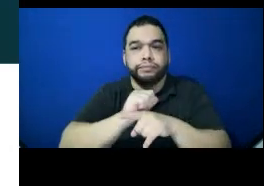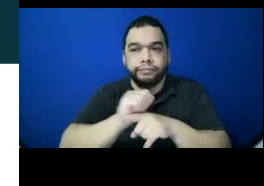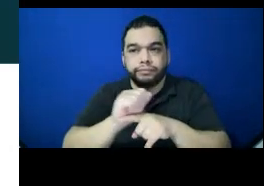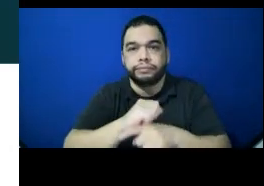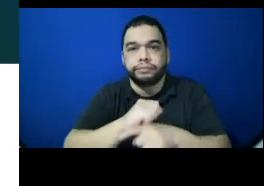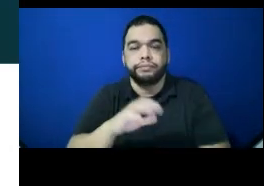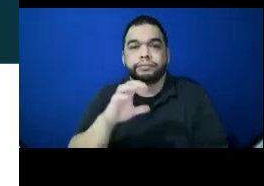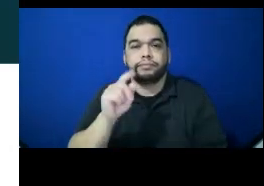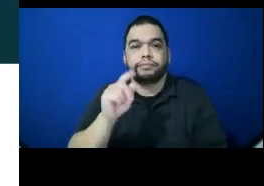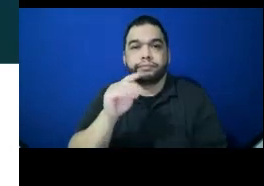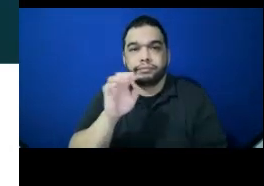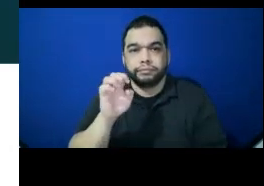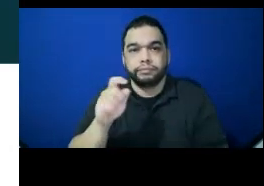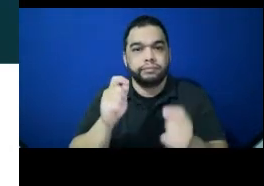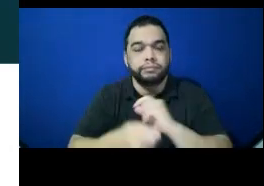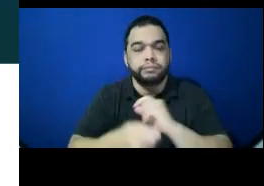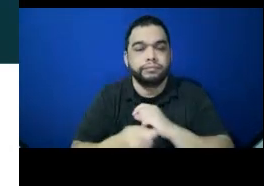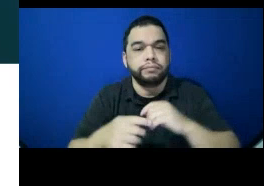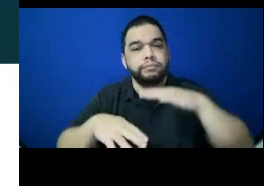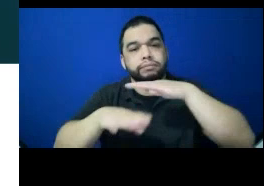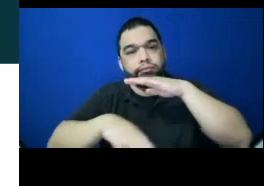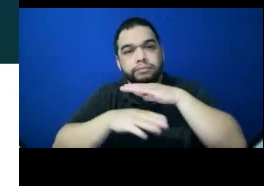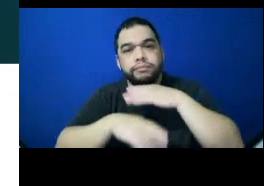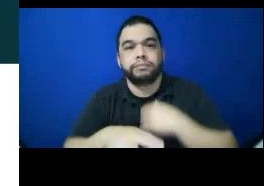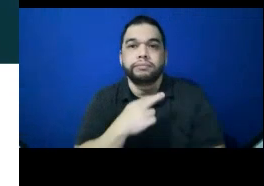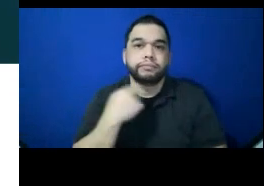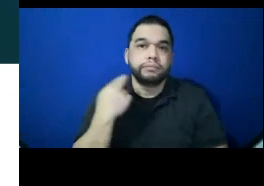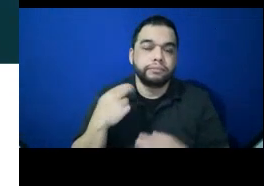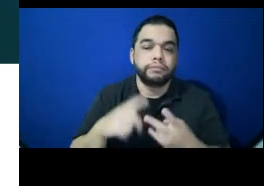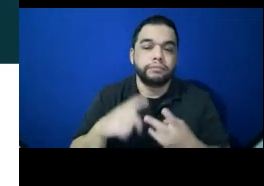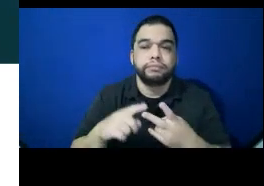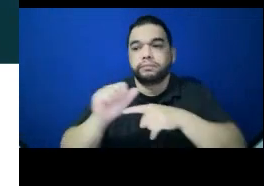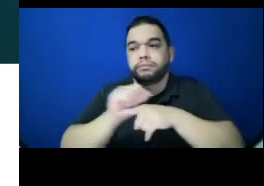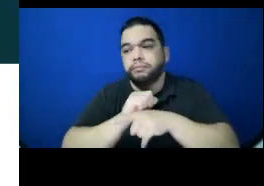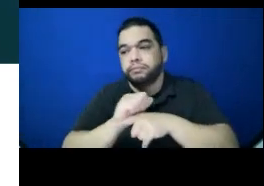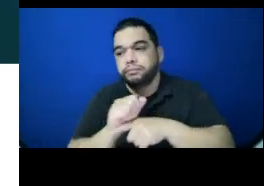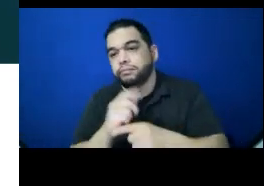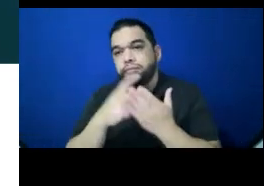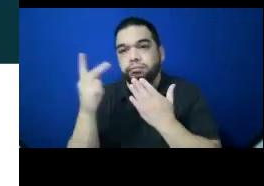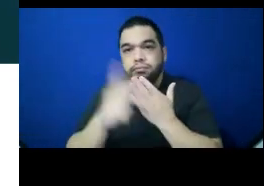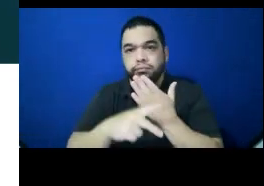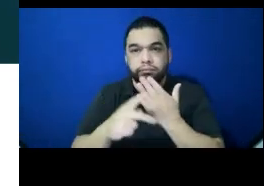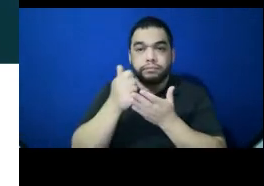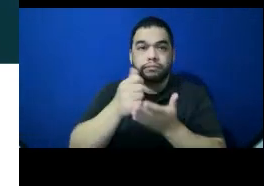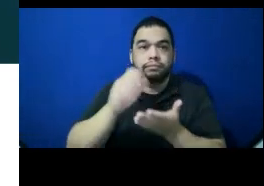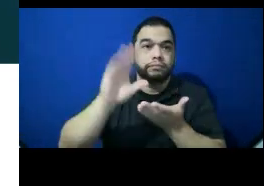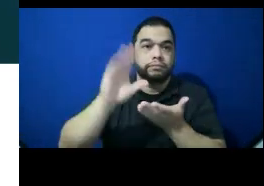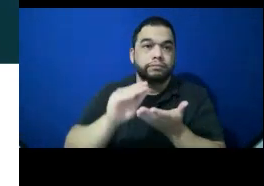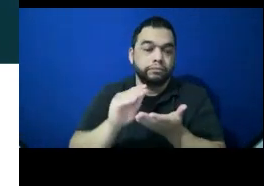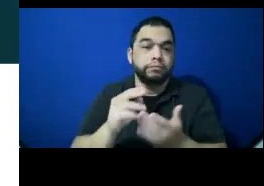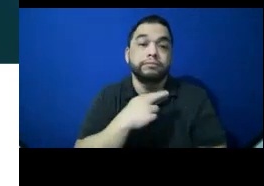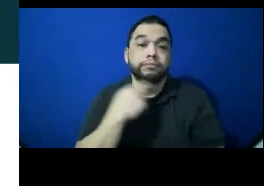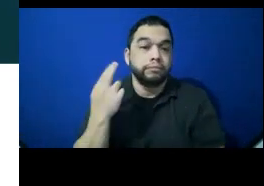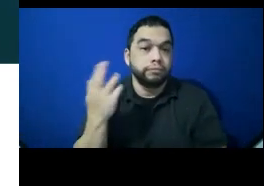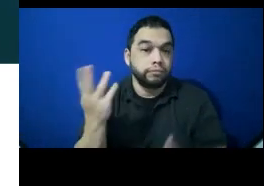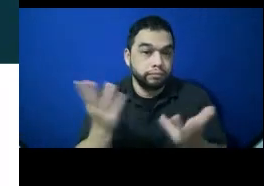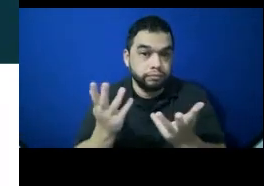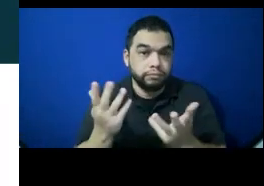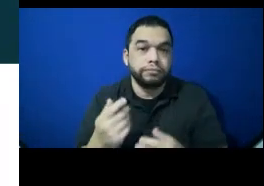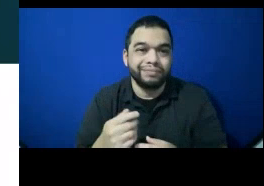the risks? What are the practices? What are the programs that can help reduce the risks? Backed with some